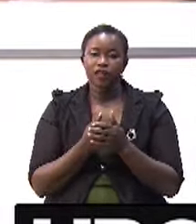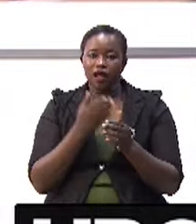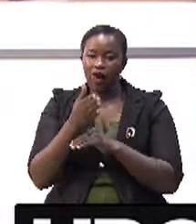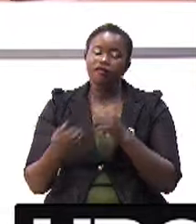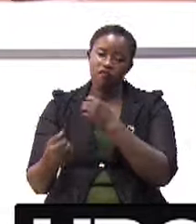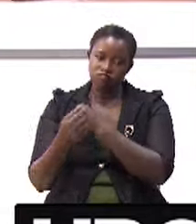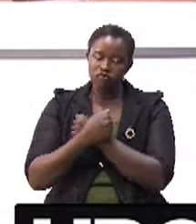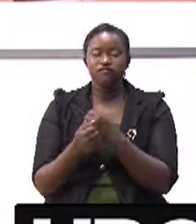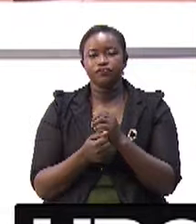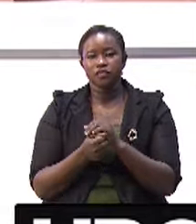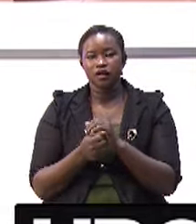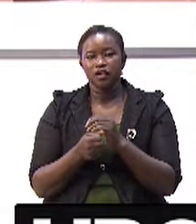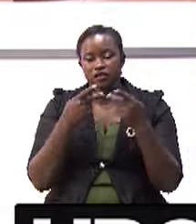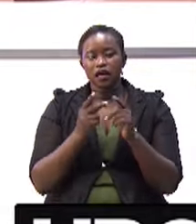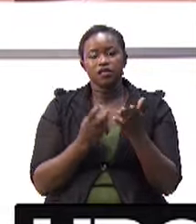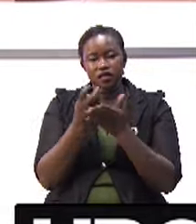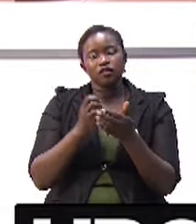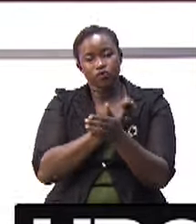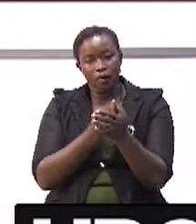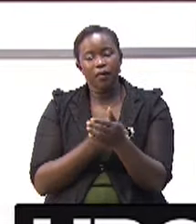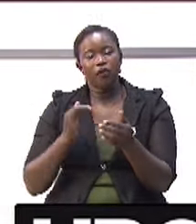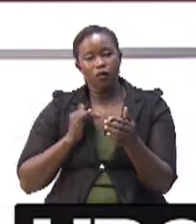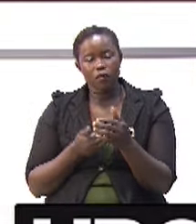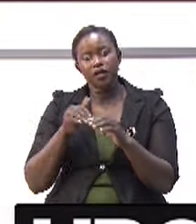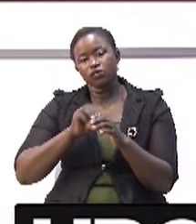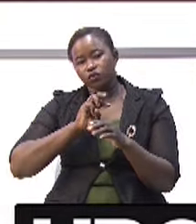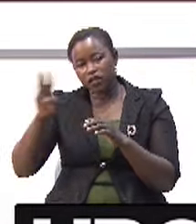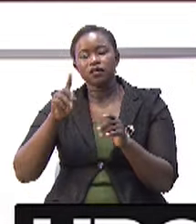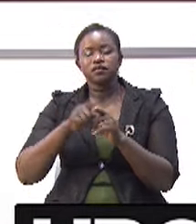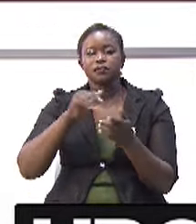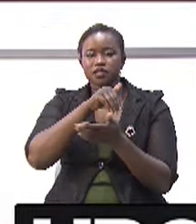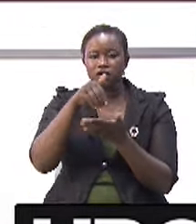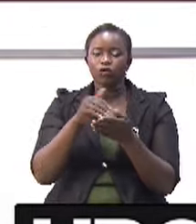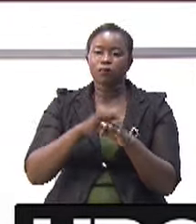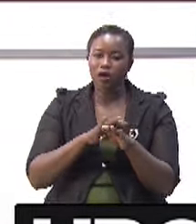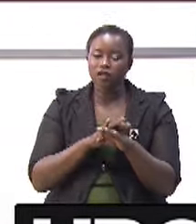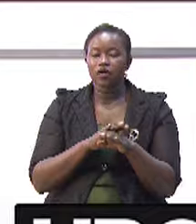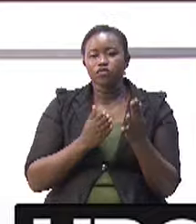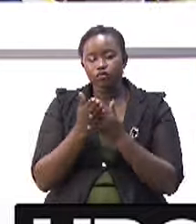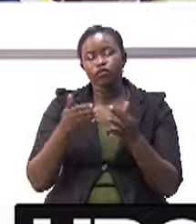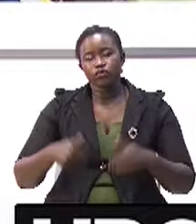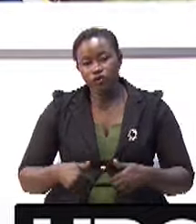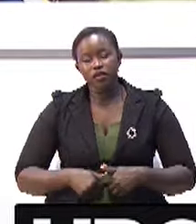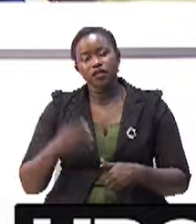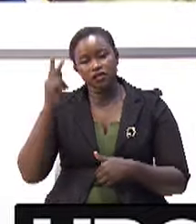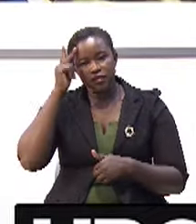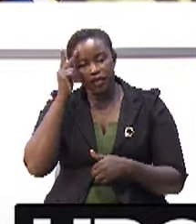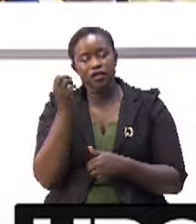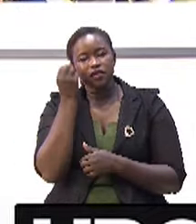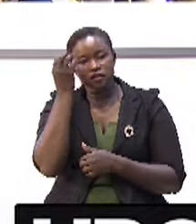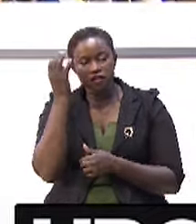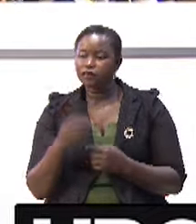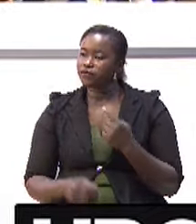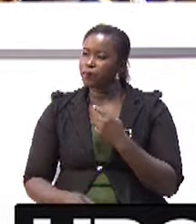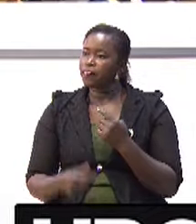journey focused on empowering women in the western and central of Uganda through the Youth Skilling Initiative. I came in because I had